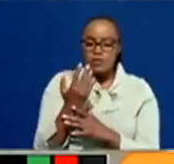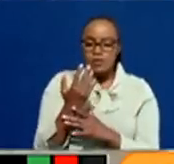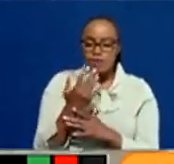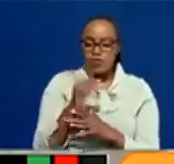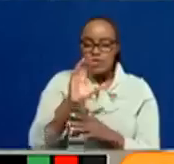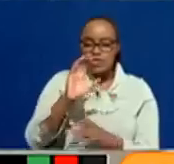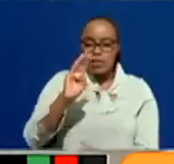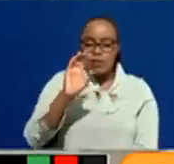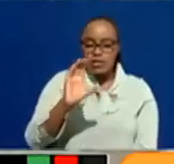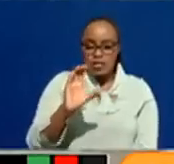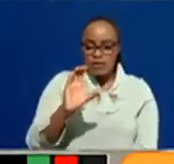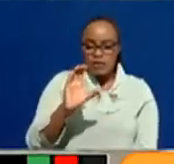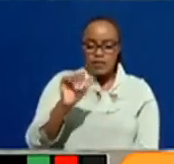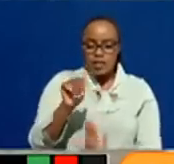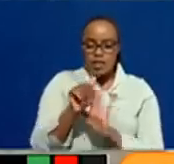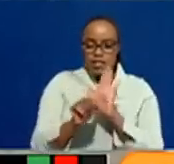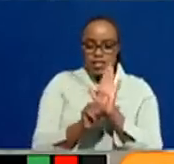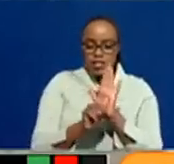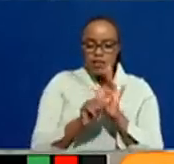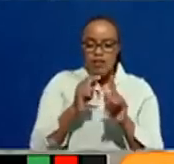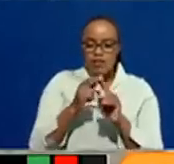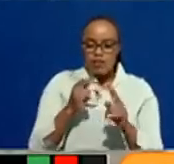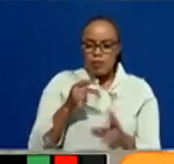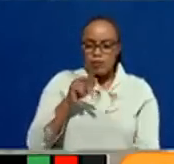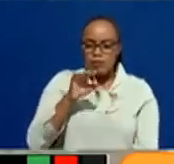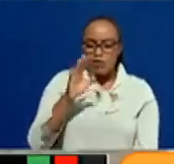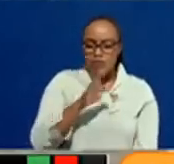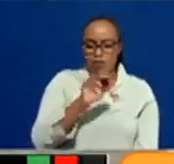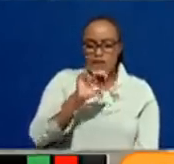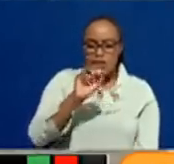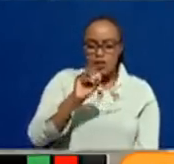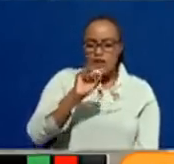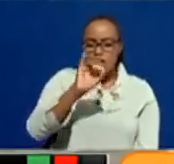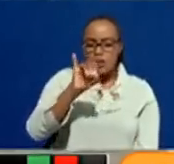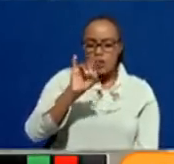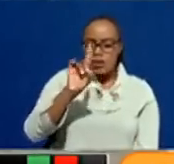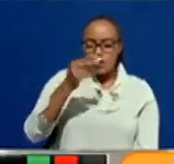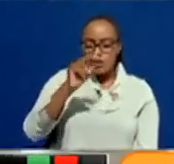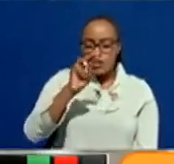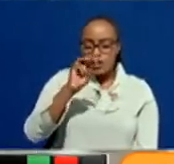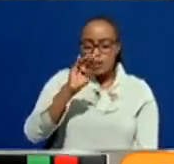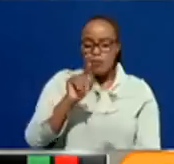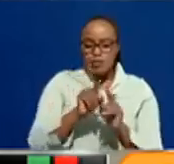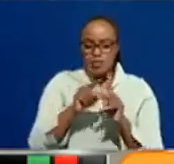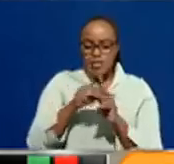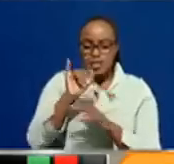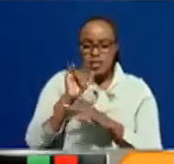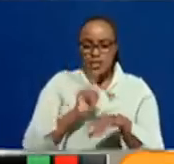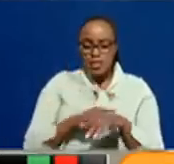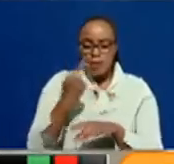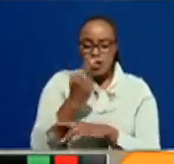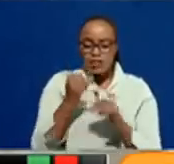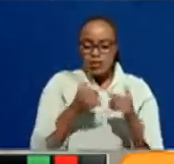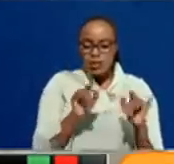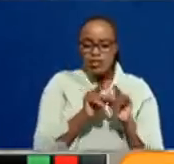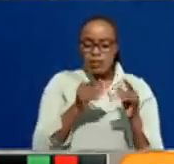The CBC agenda was Professor Odhiambo. It did not start during President Kenyatta's time. So they were just basically trying